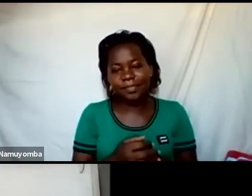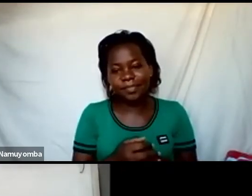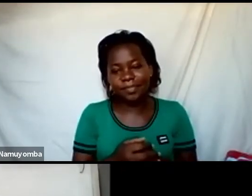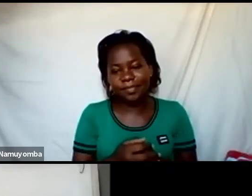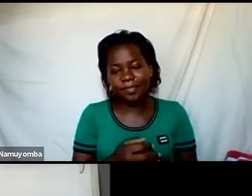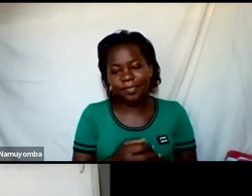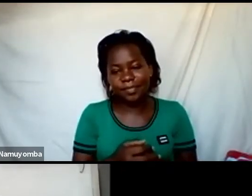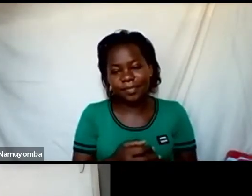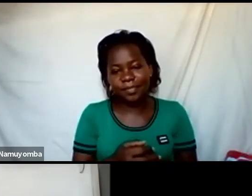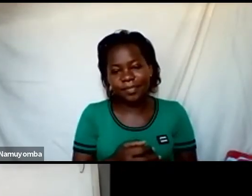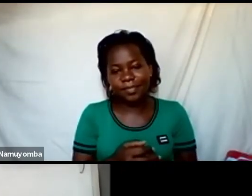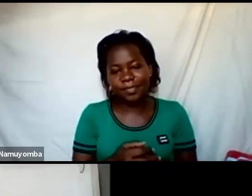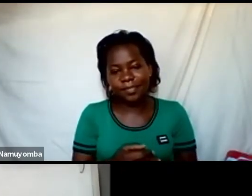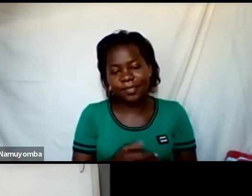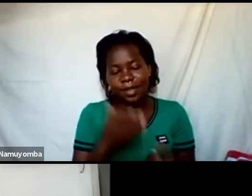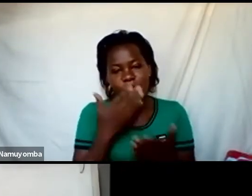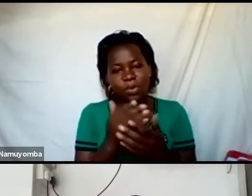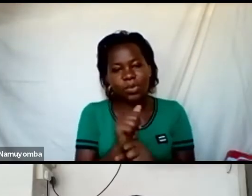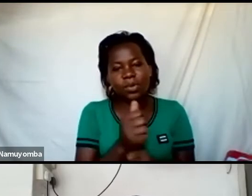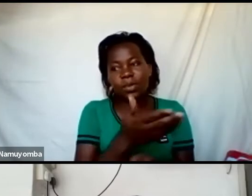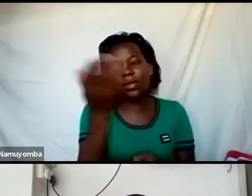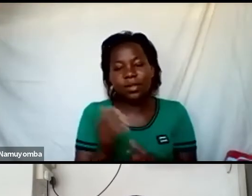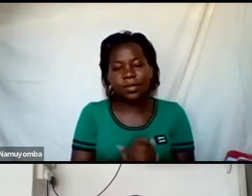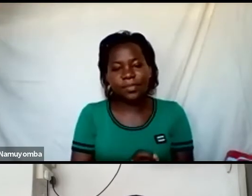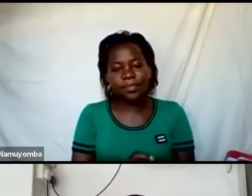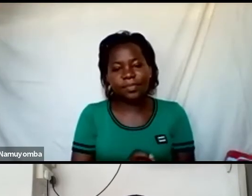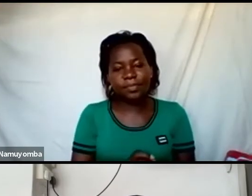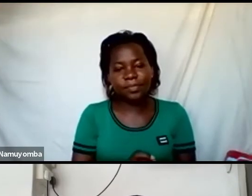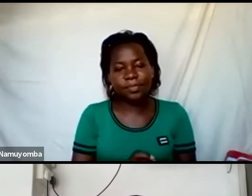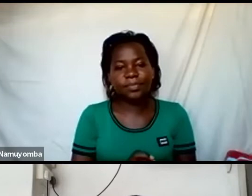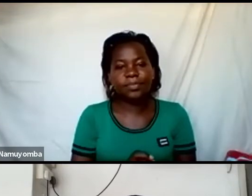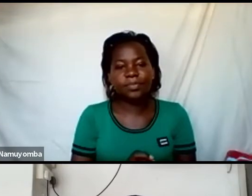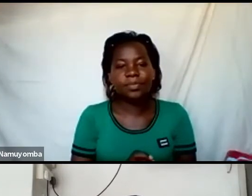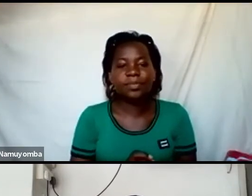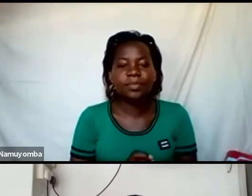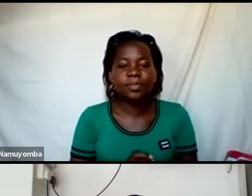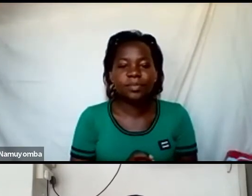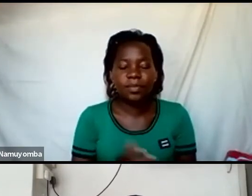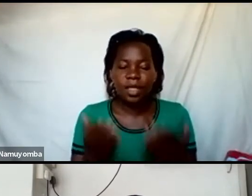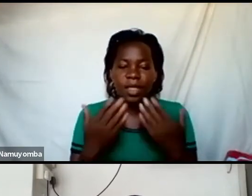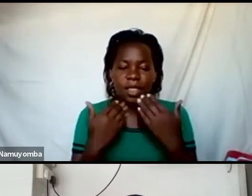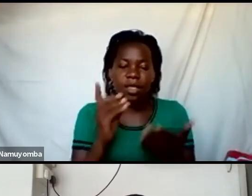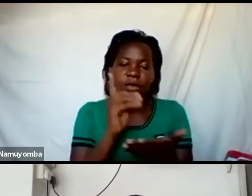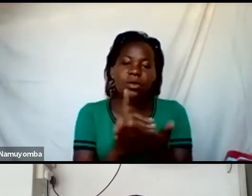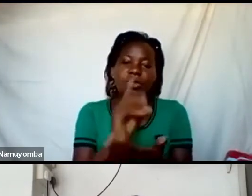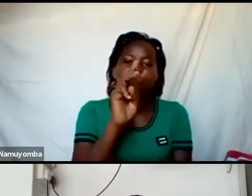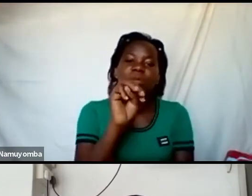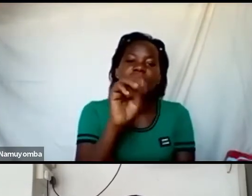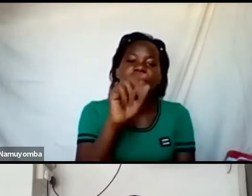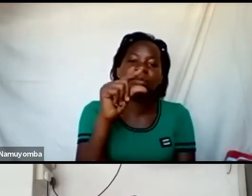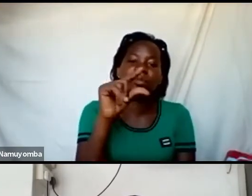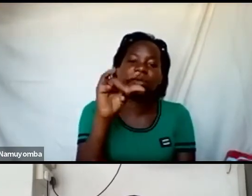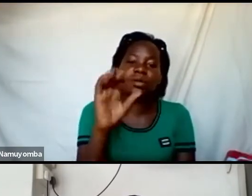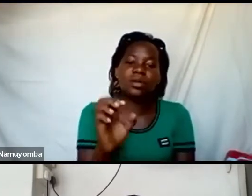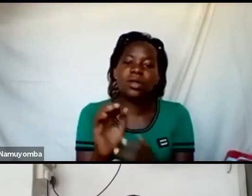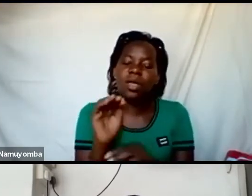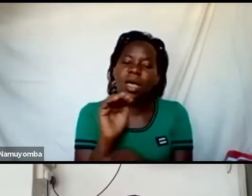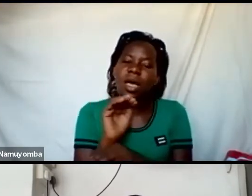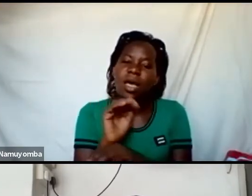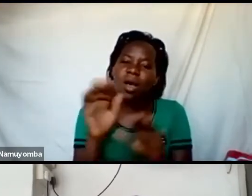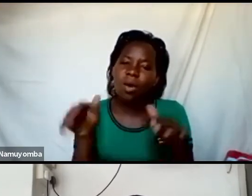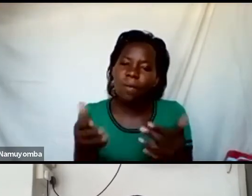them. Thank you. Thank you, Ben. Thank you, Dr. Maggie. Yeah, I'm just wondering, why aren't you including yourself on the